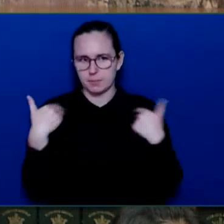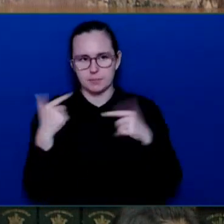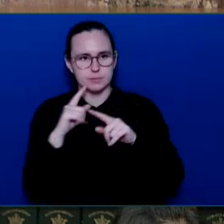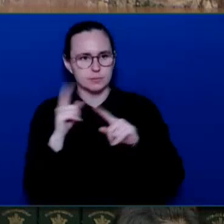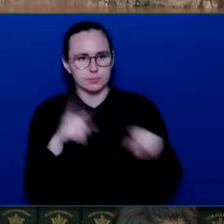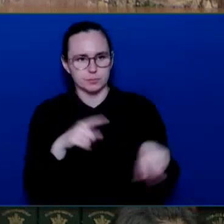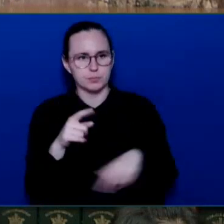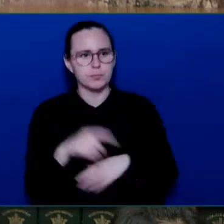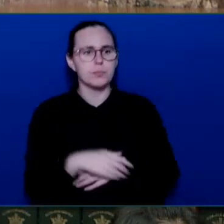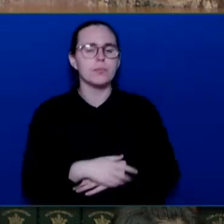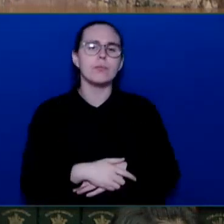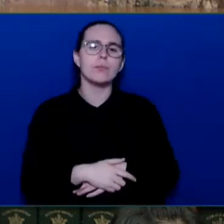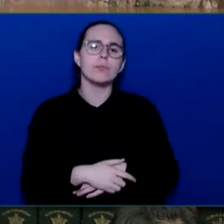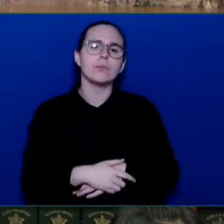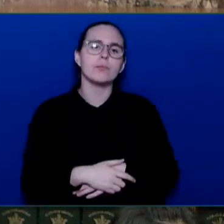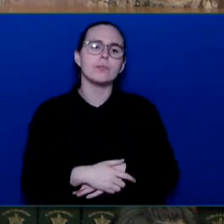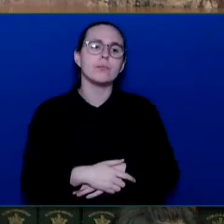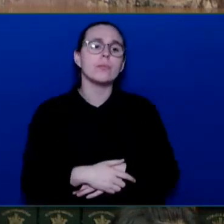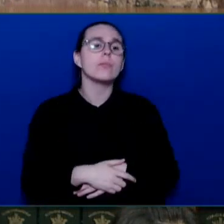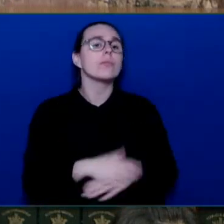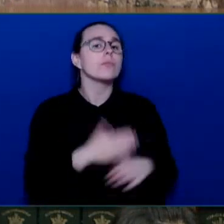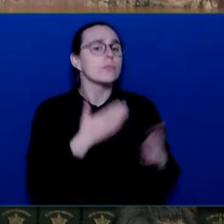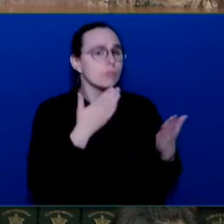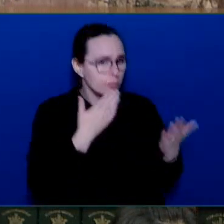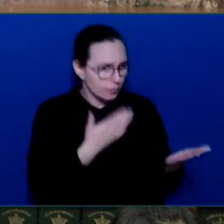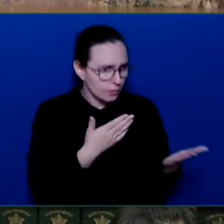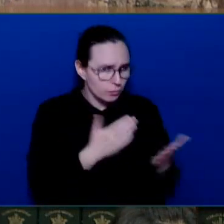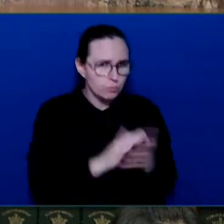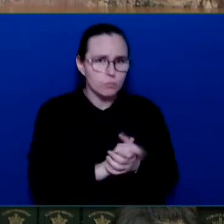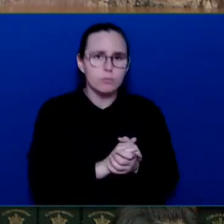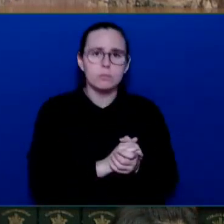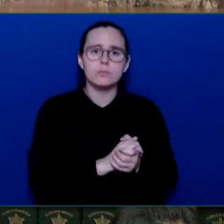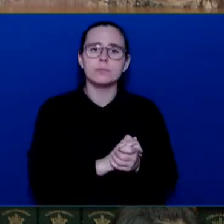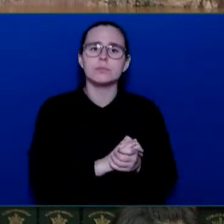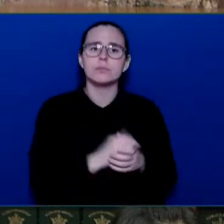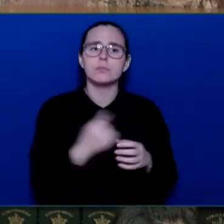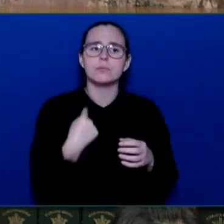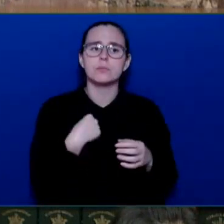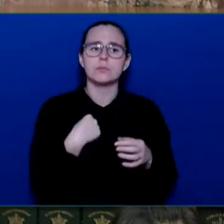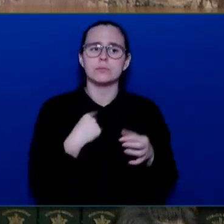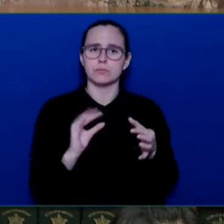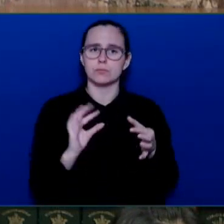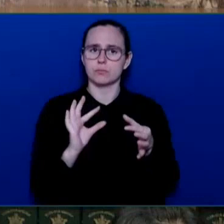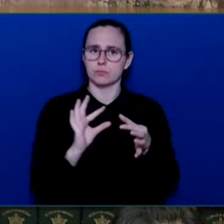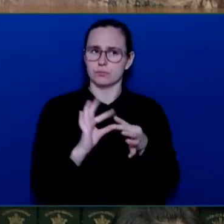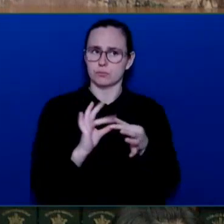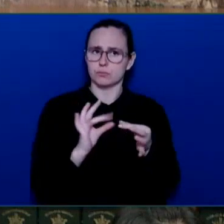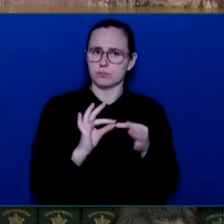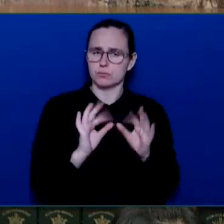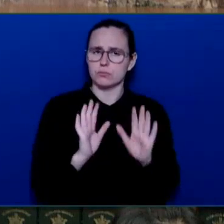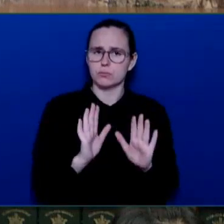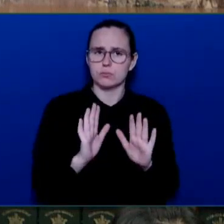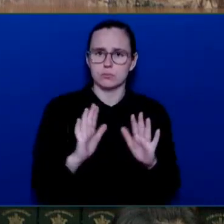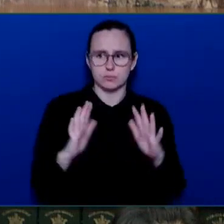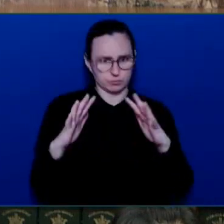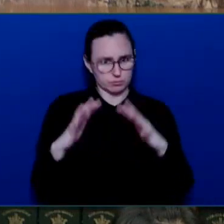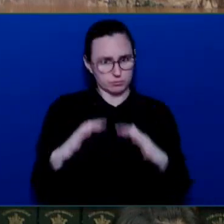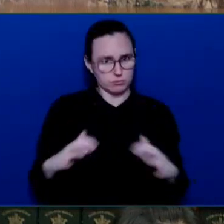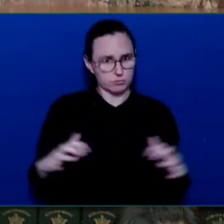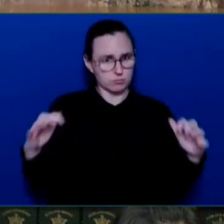say this to the member. Every member on this House takes missing and murdered Indigenous women and girls very